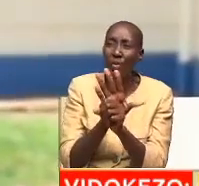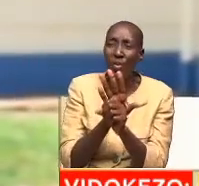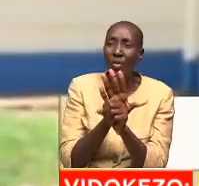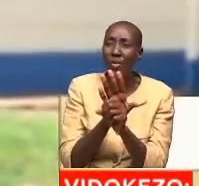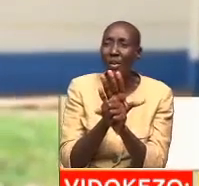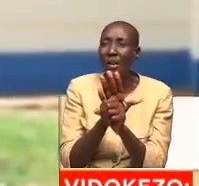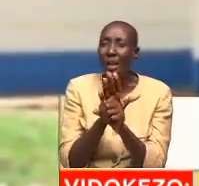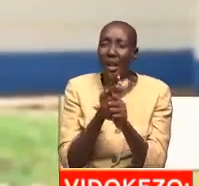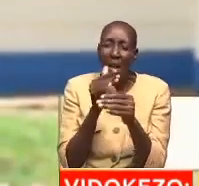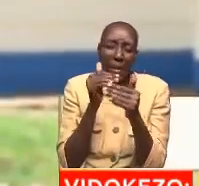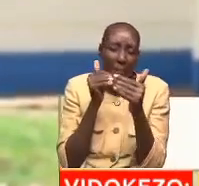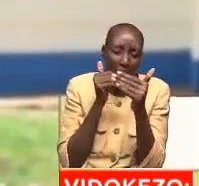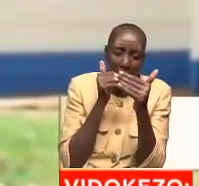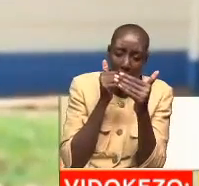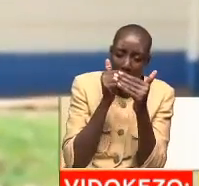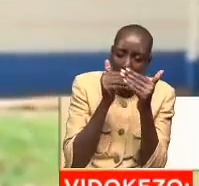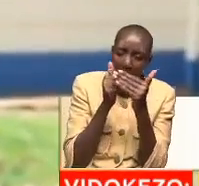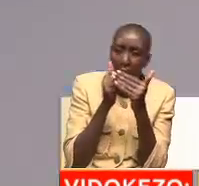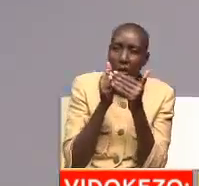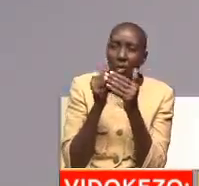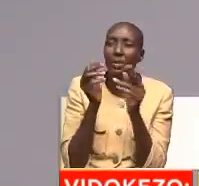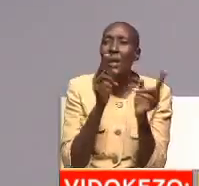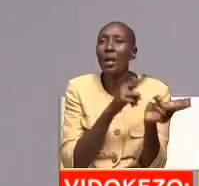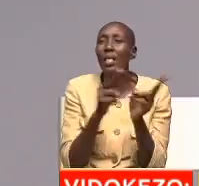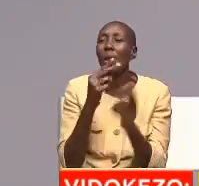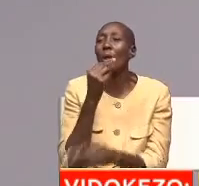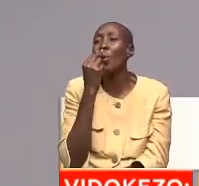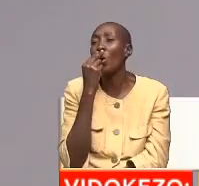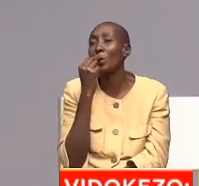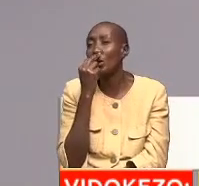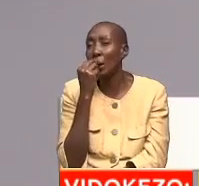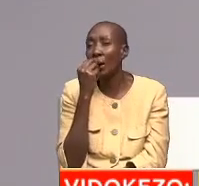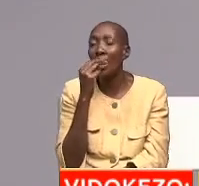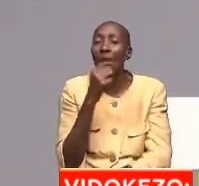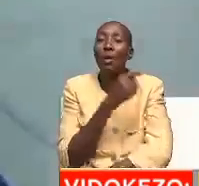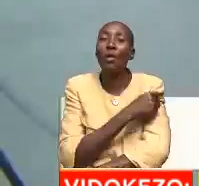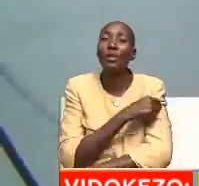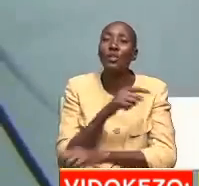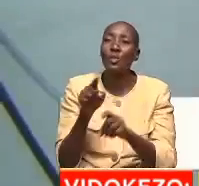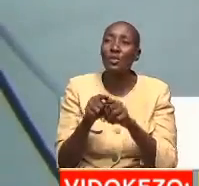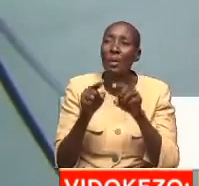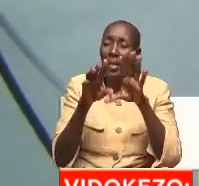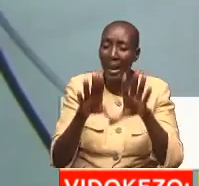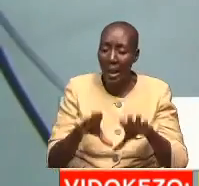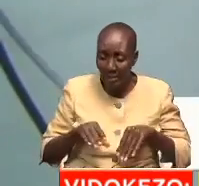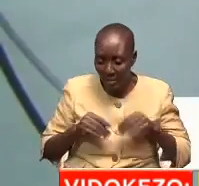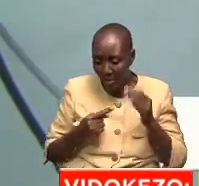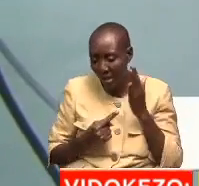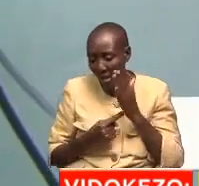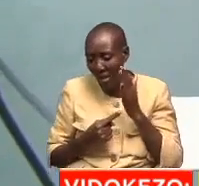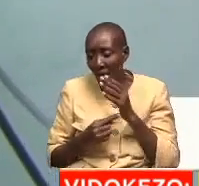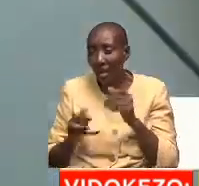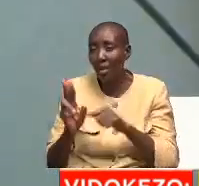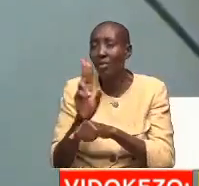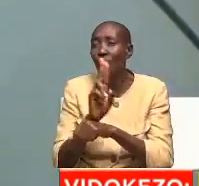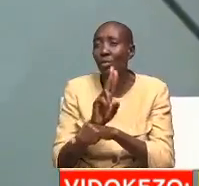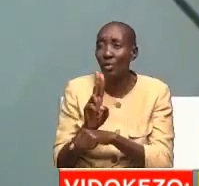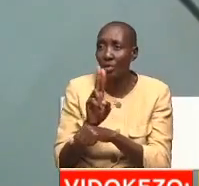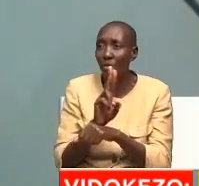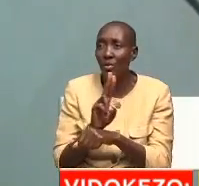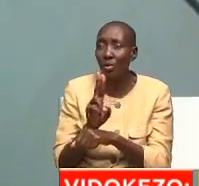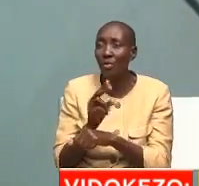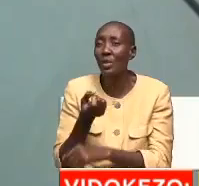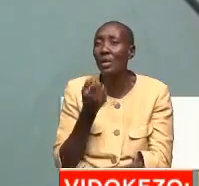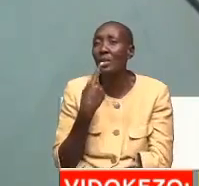correlated closely with the normal flu. Hospitali ya Ani pia imekumbatia mbinu ya kidijitali katika lugha ya kimombo, telemedicine